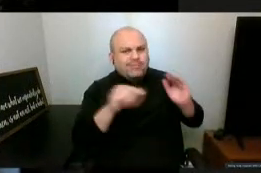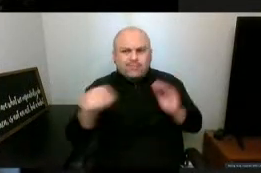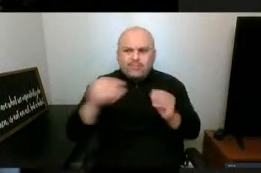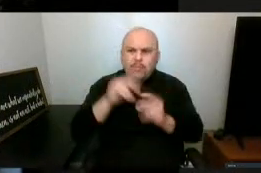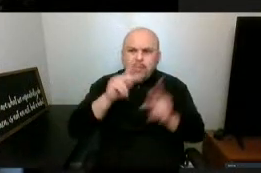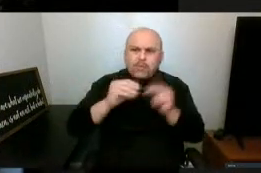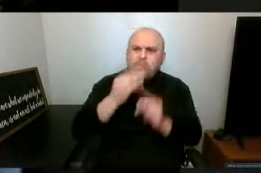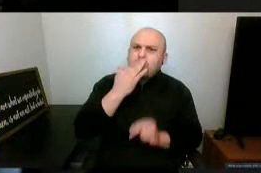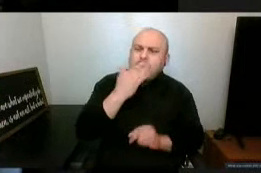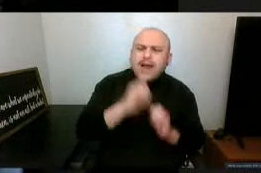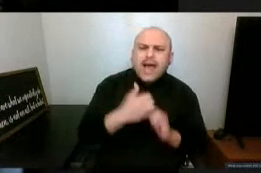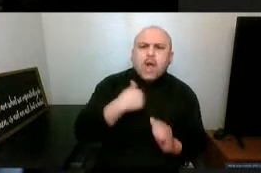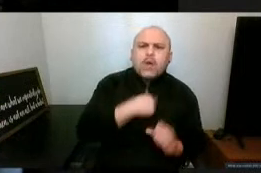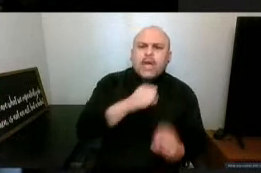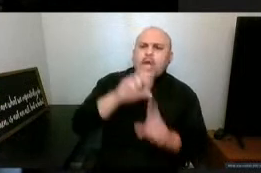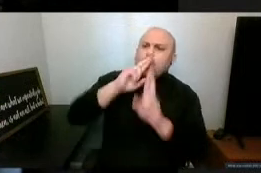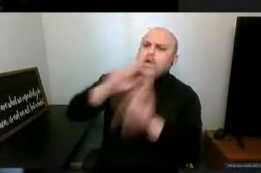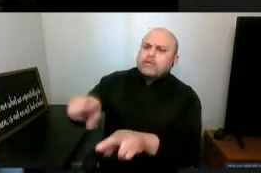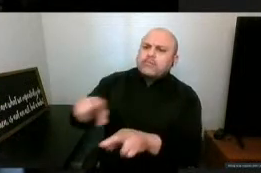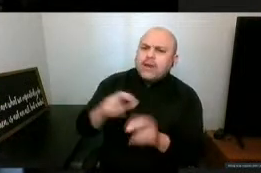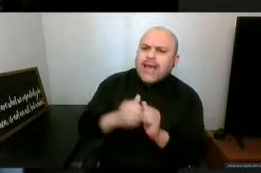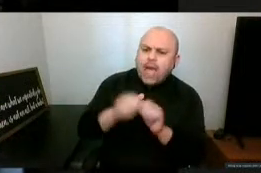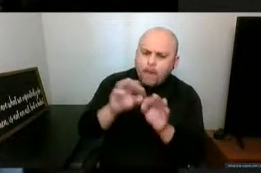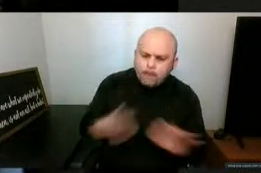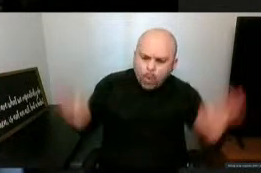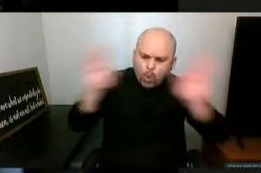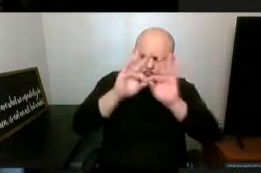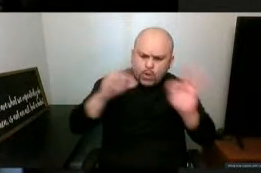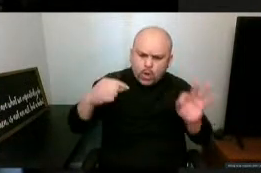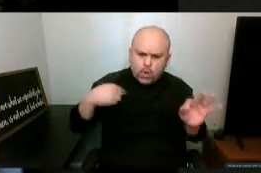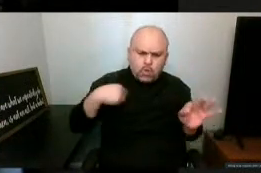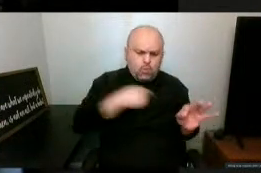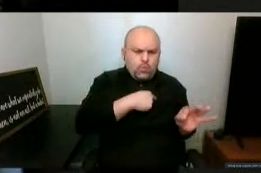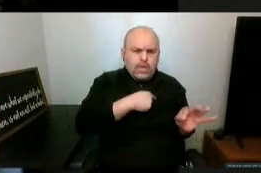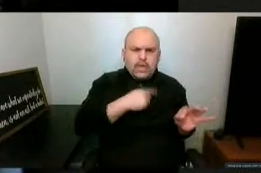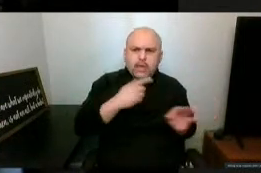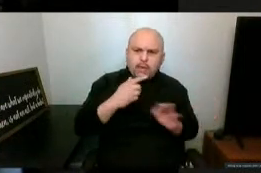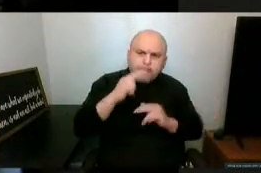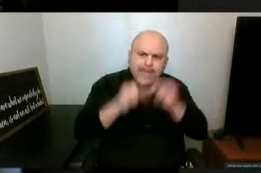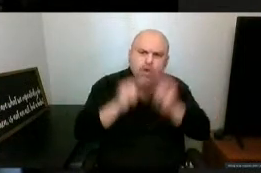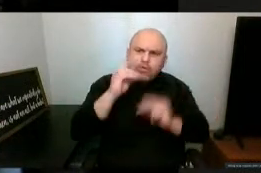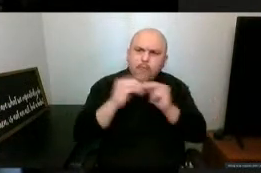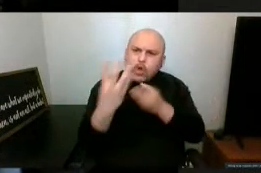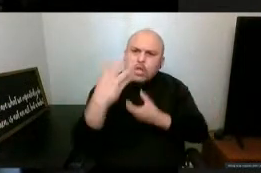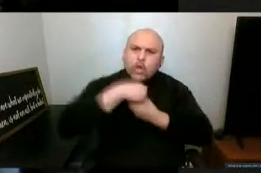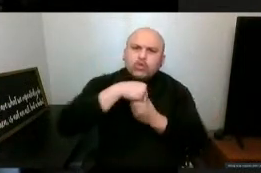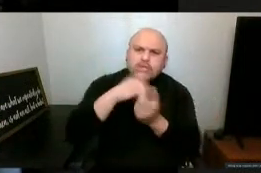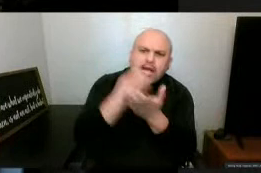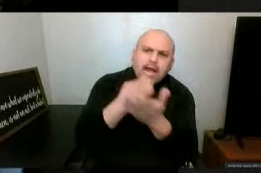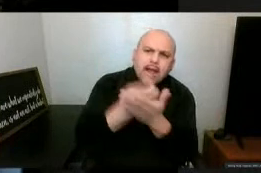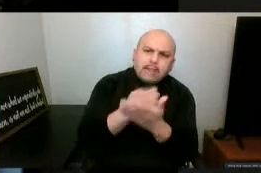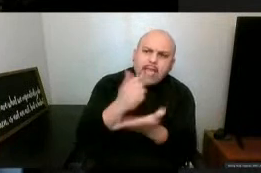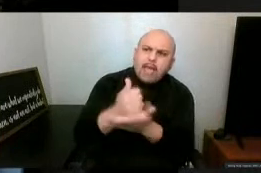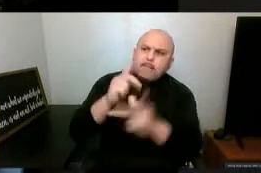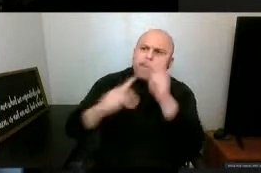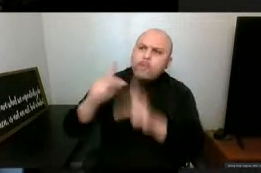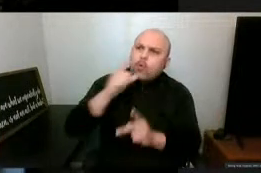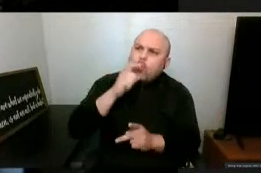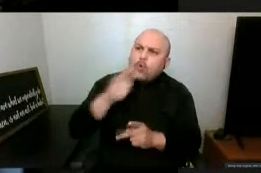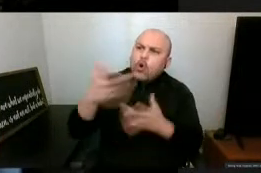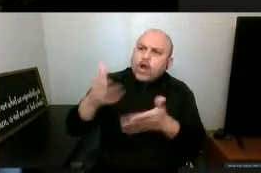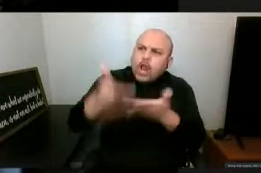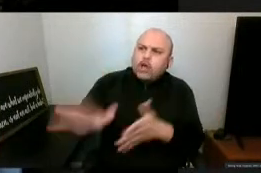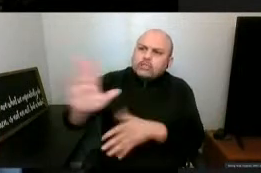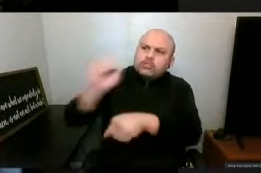pandemic, how important is it that we build an inclusive economy and help people who've been displaced by COVID